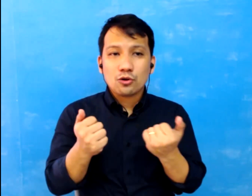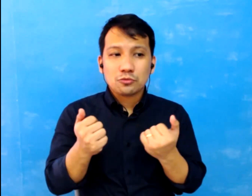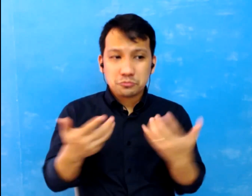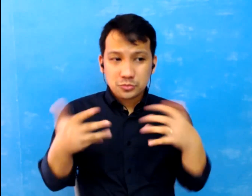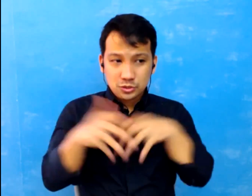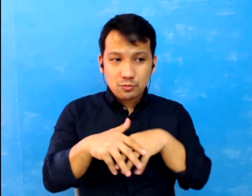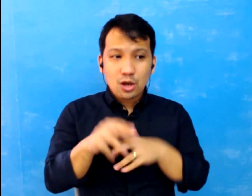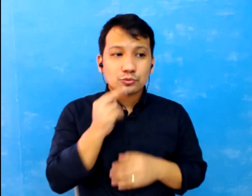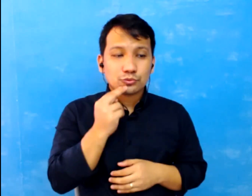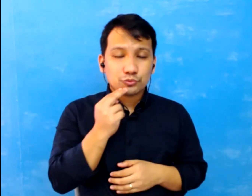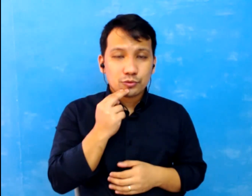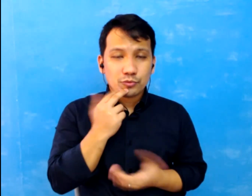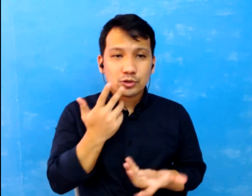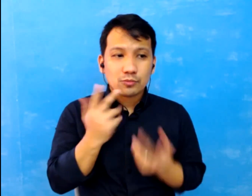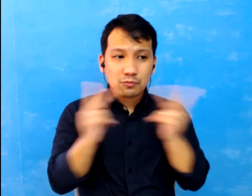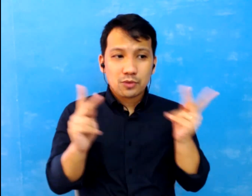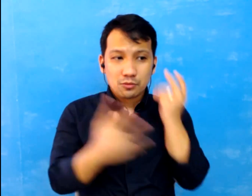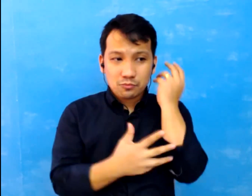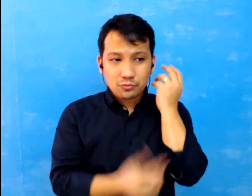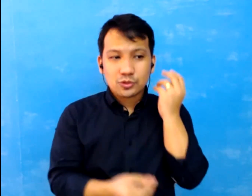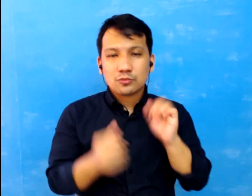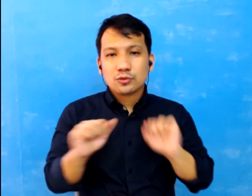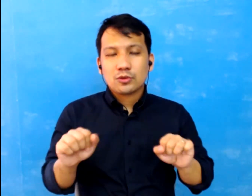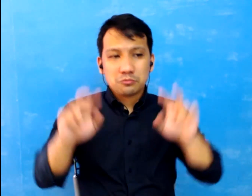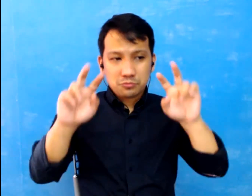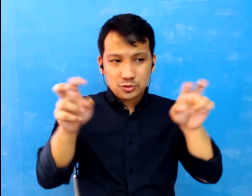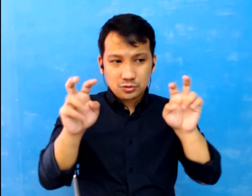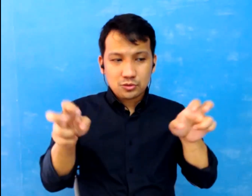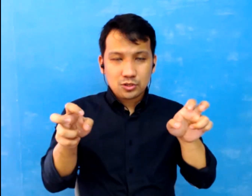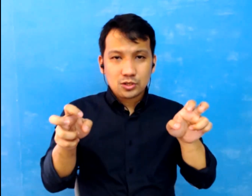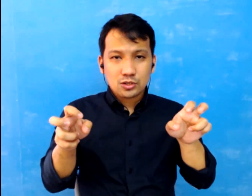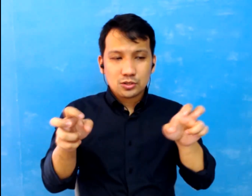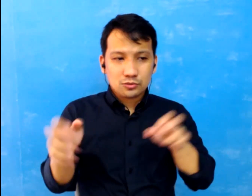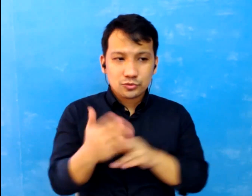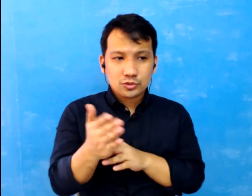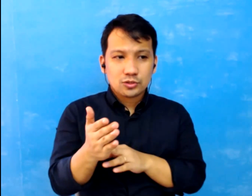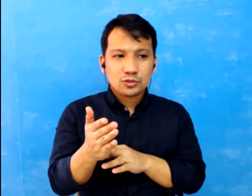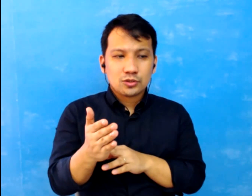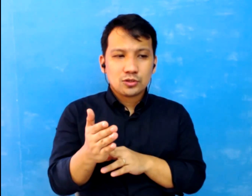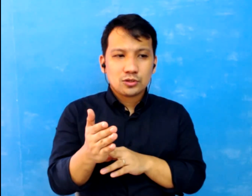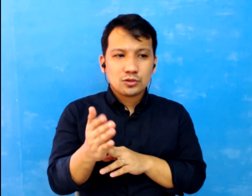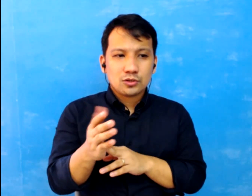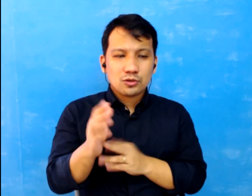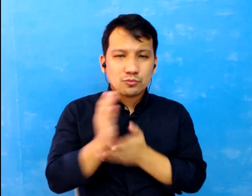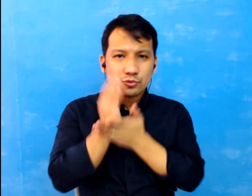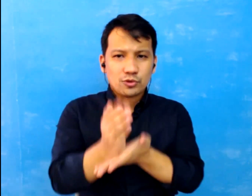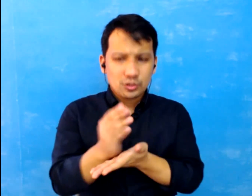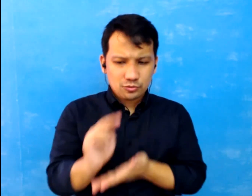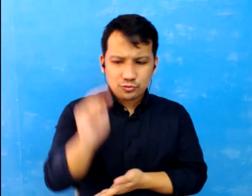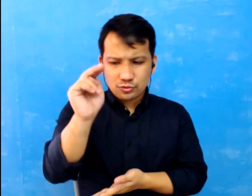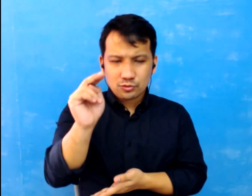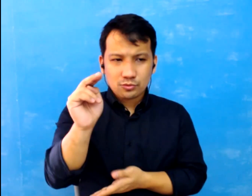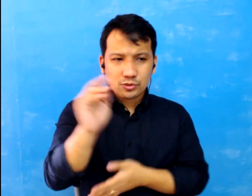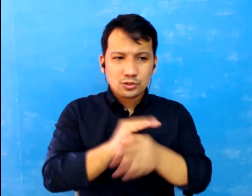integrating nutrition and poverty alleviation. It's entitled Integrating Nutrition and Poverty Alleviation, Zamboanga del Norte's